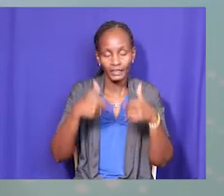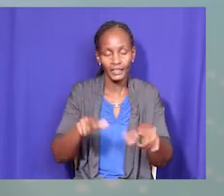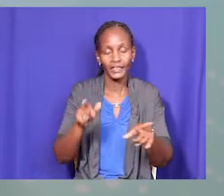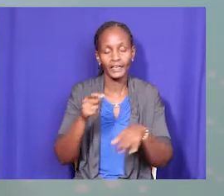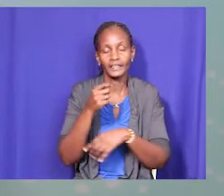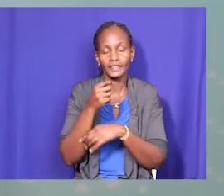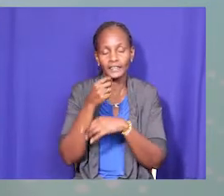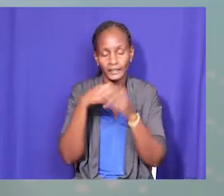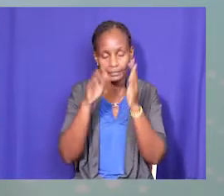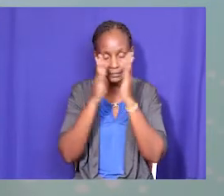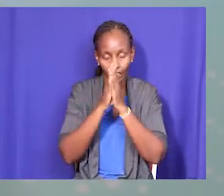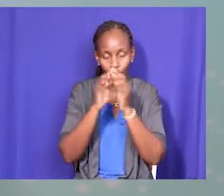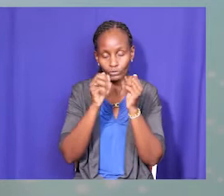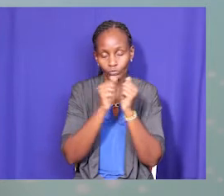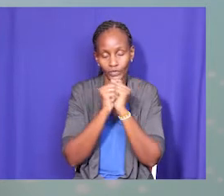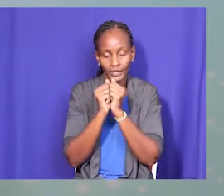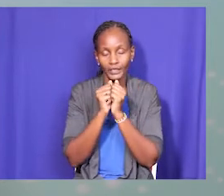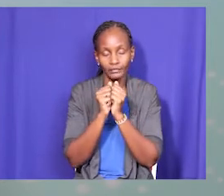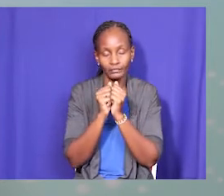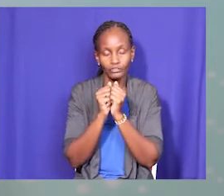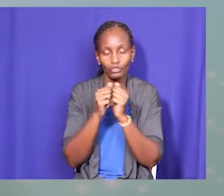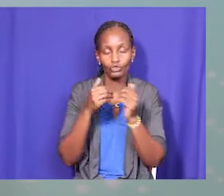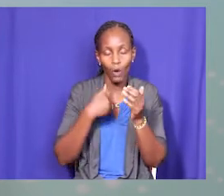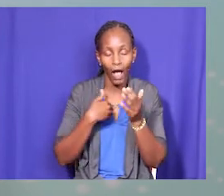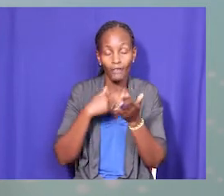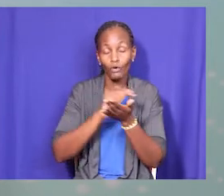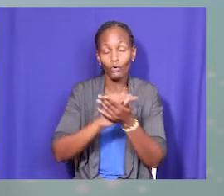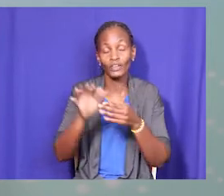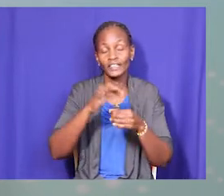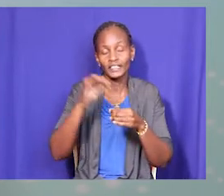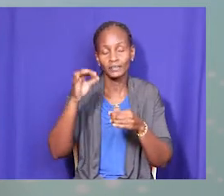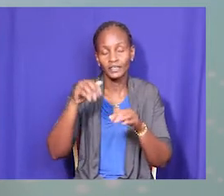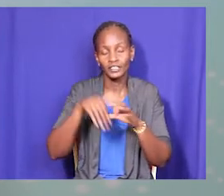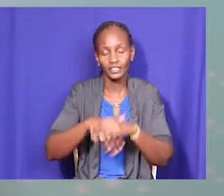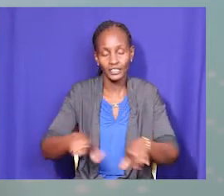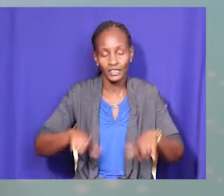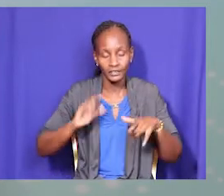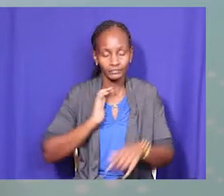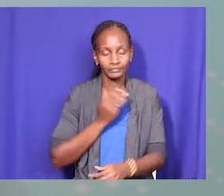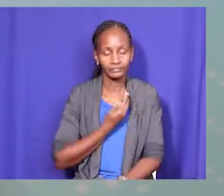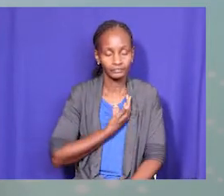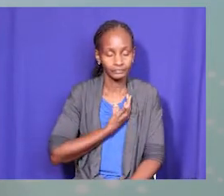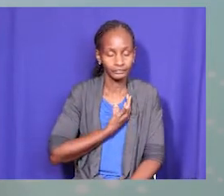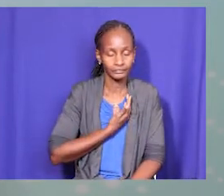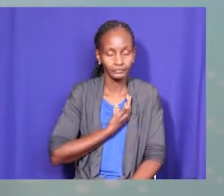say this powerful prayer to have the Holy Spirit in our lives.